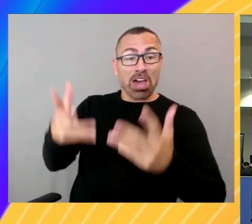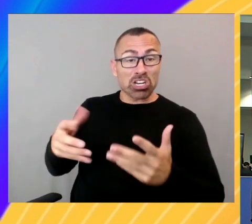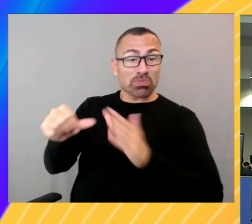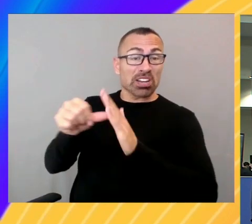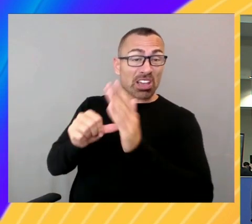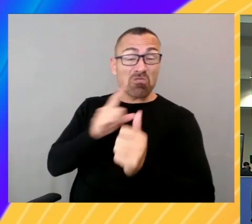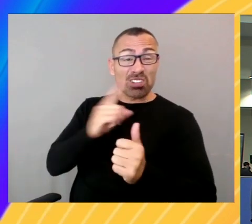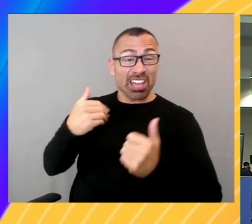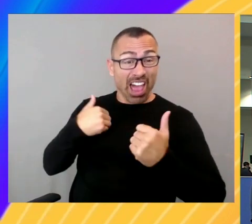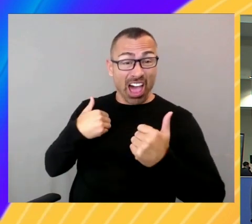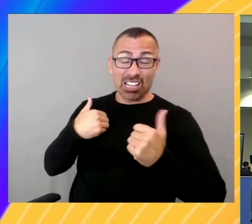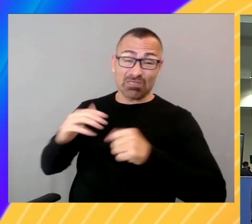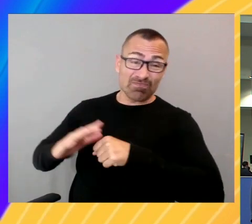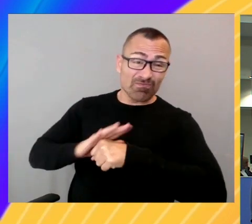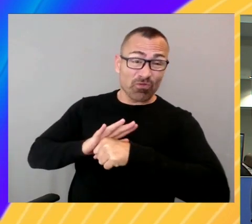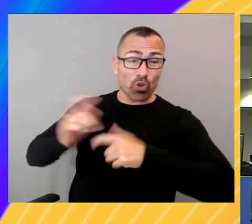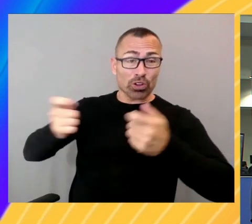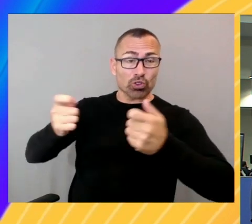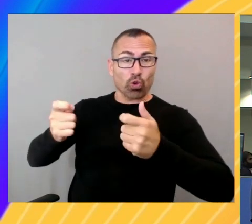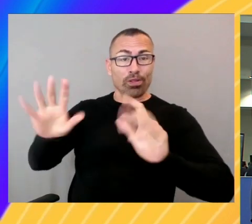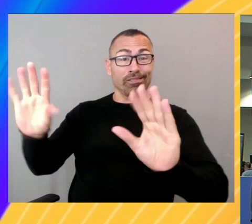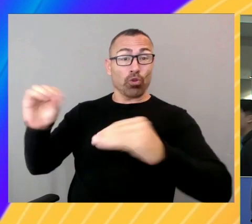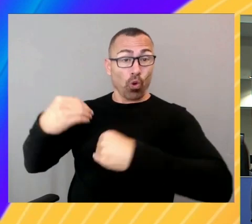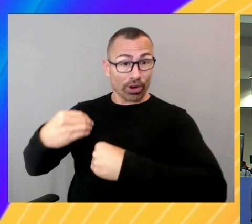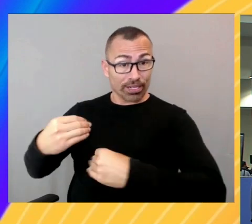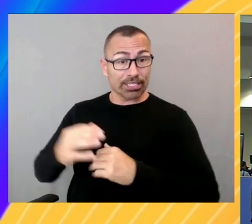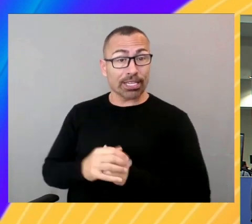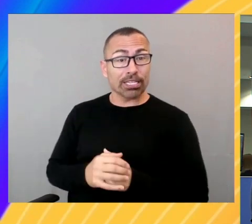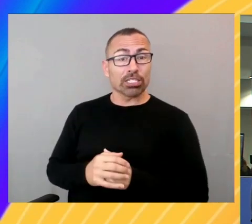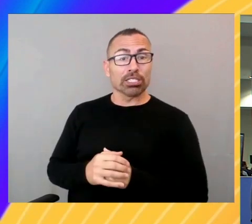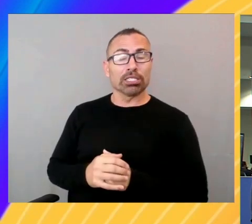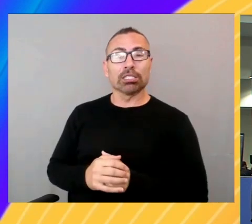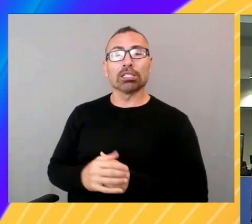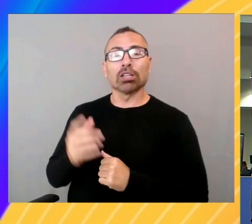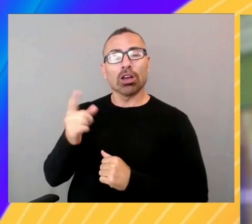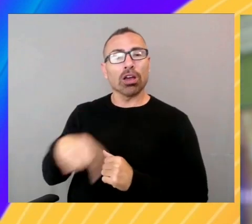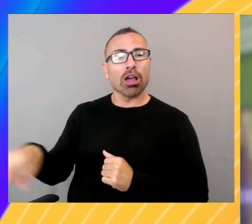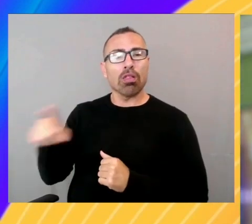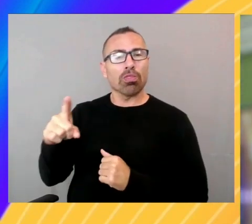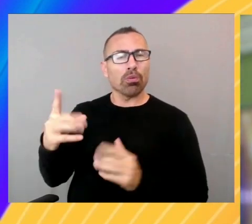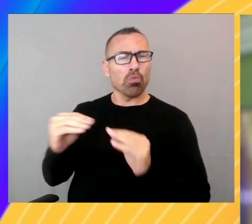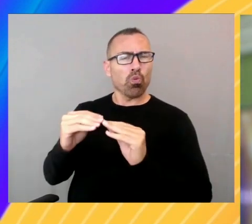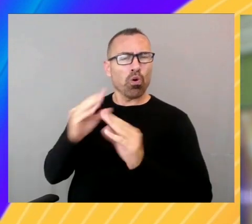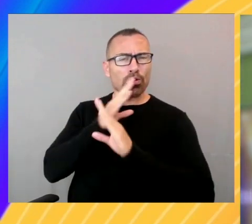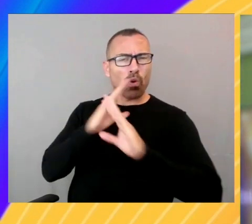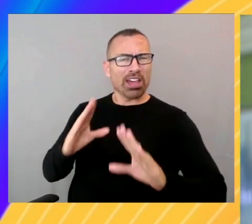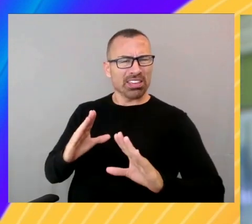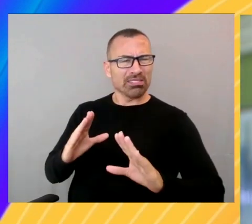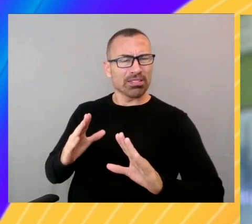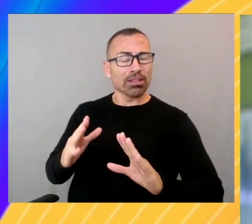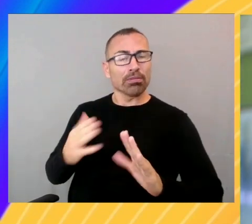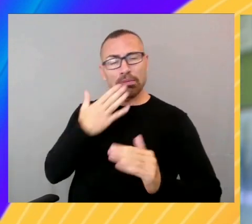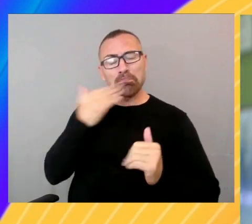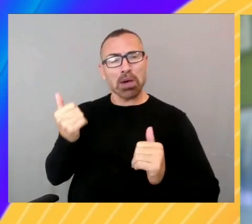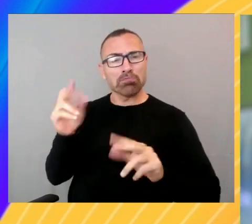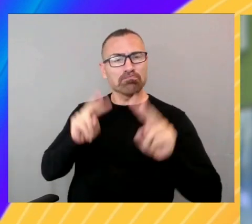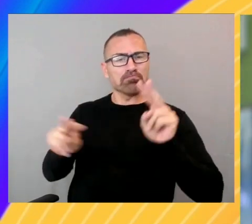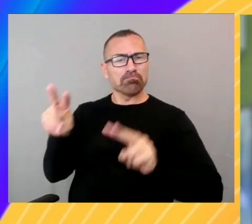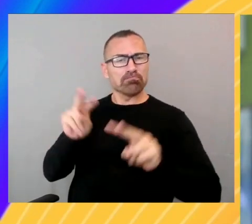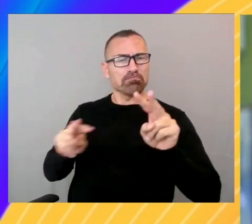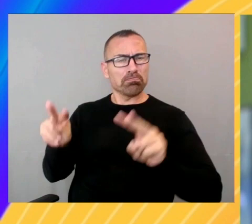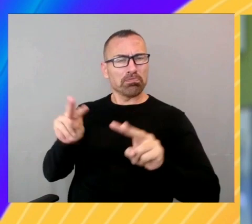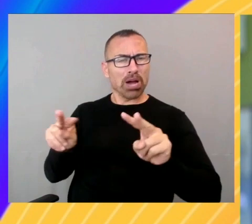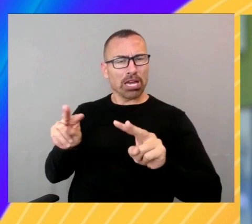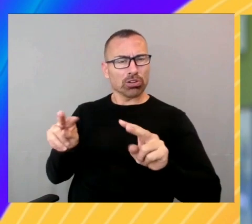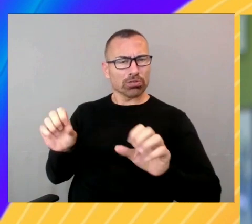to quiet the scene, I always say. Everybody's like, well, the quieter it is, the better you can monitor it. It's one of these places that just can reach